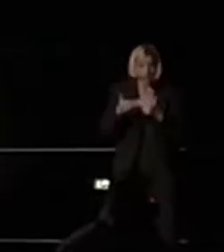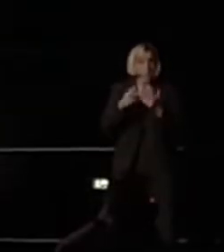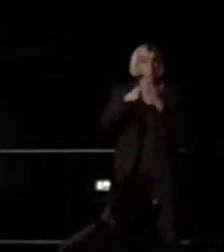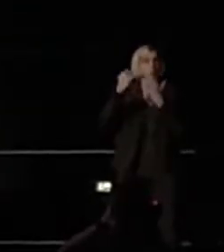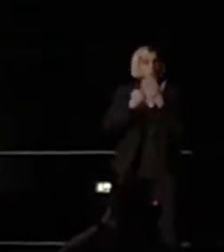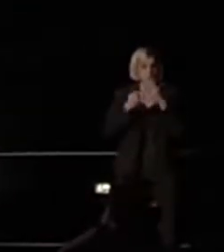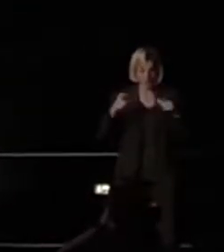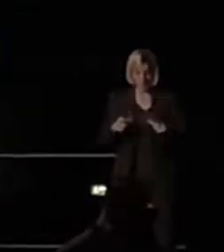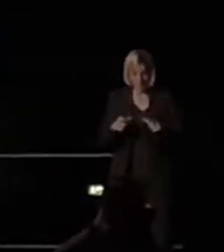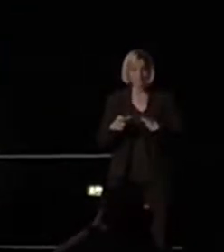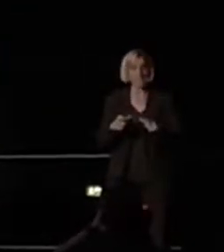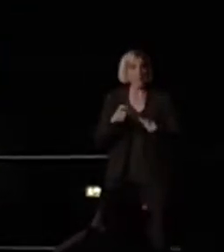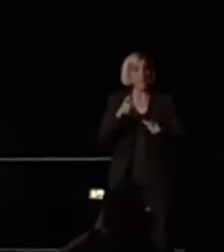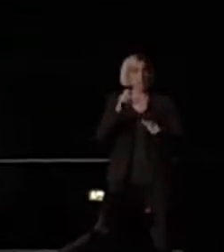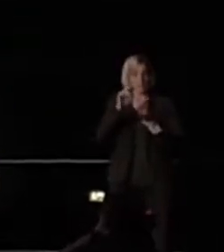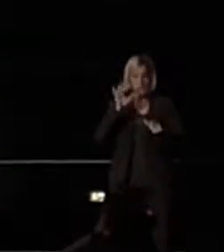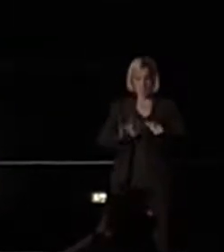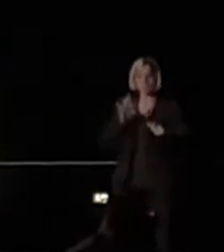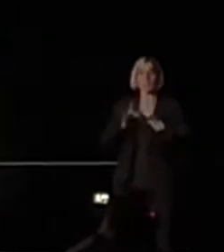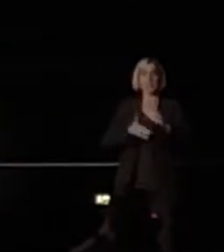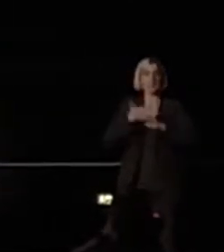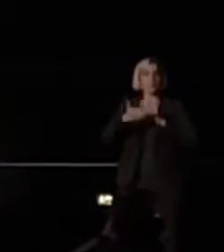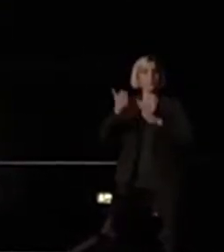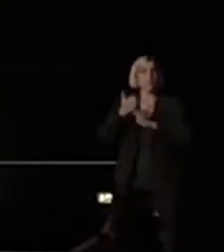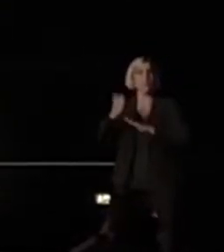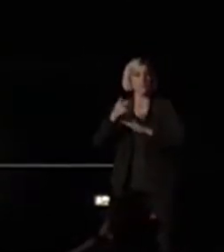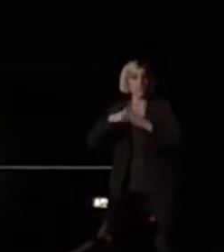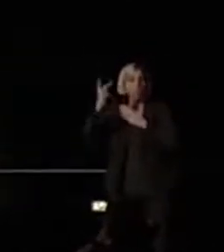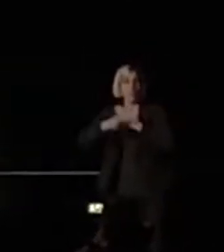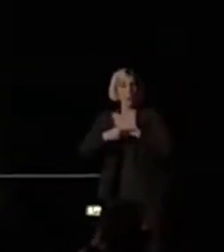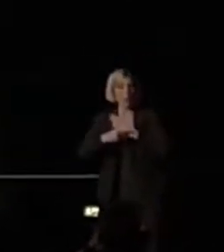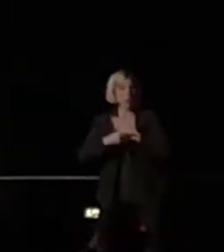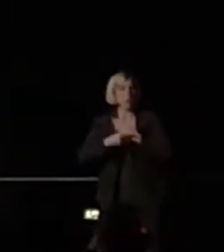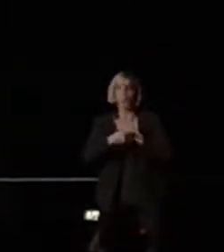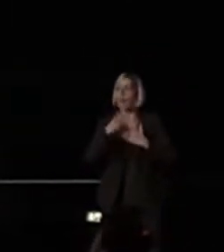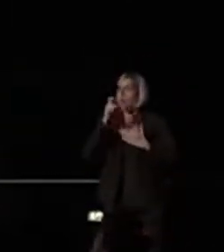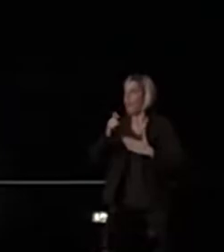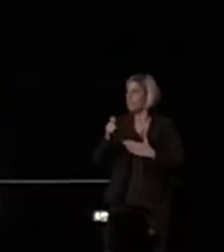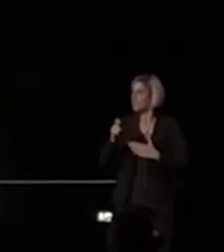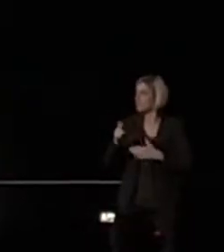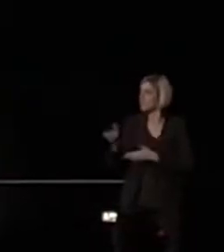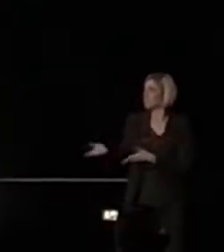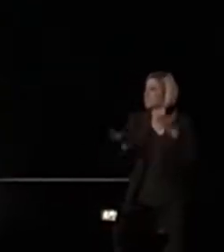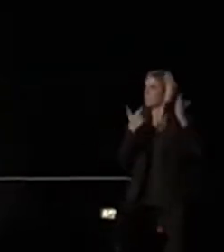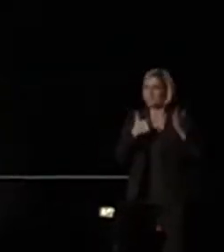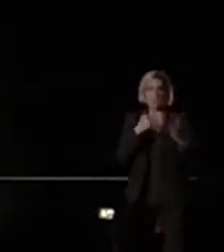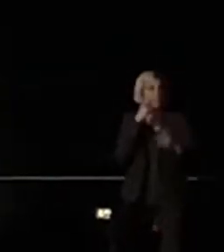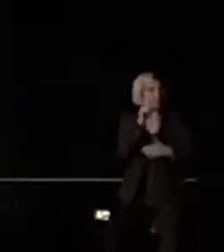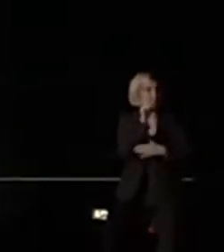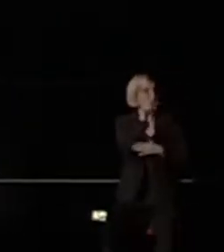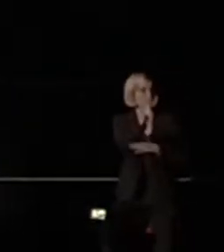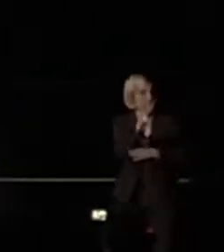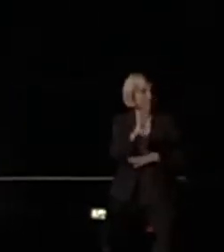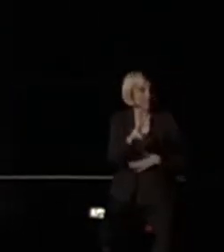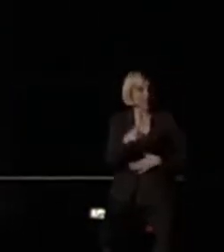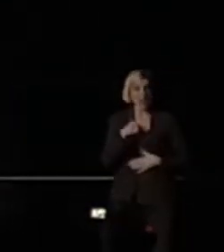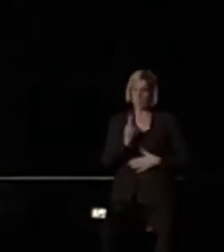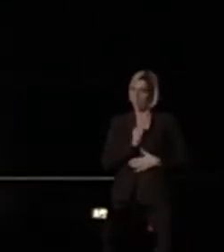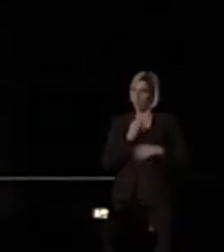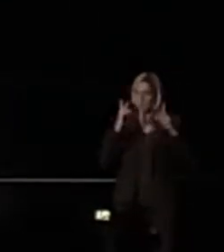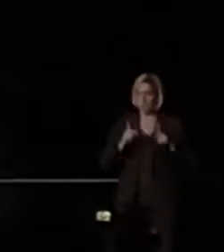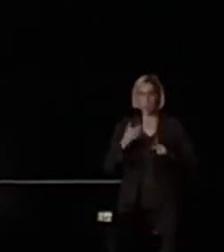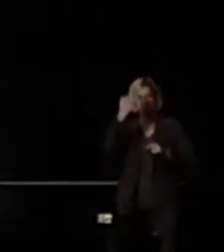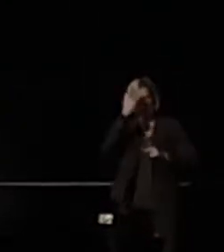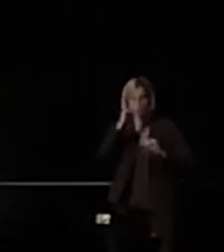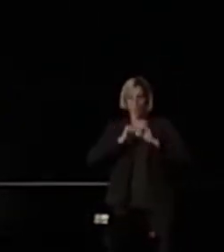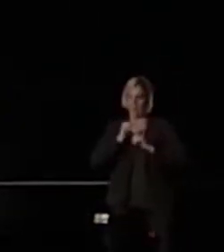whole floppy disk where you can say, run a program, run a checkbook, and it runs the checkbook program, they'd have to take me to Vegas. I'd be the only one who knew how it worked. And I worked every